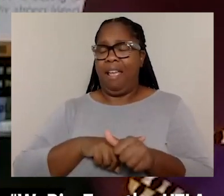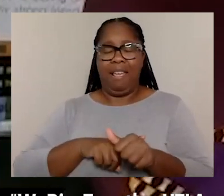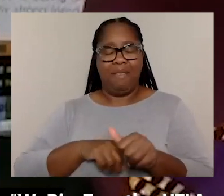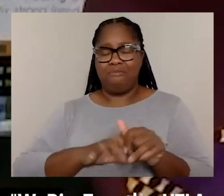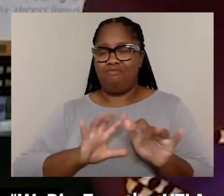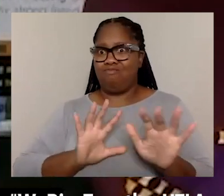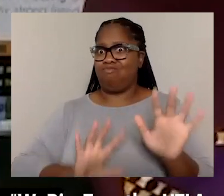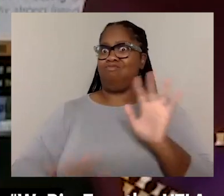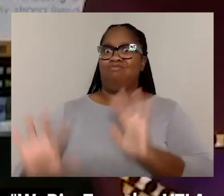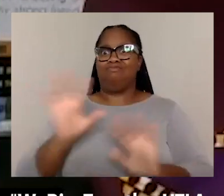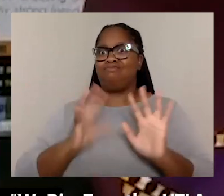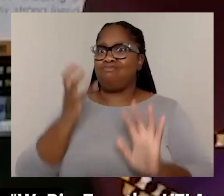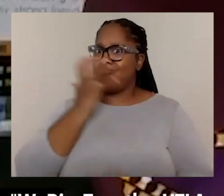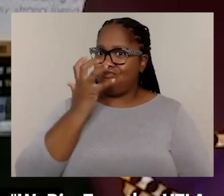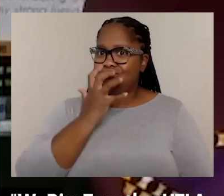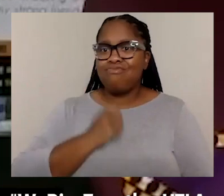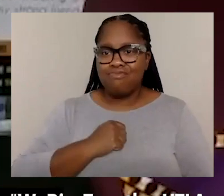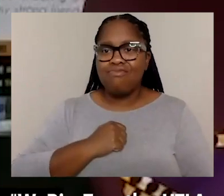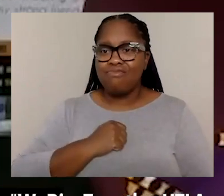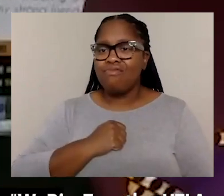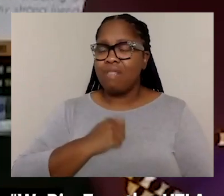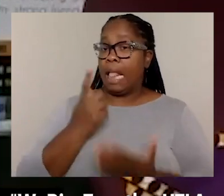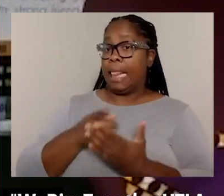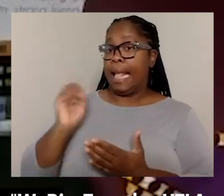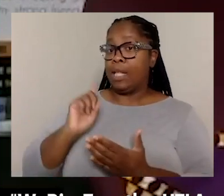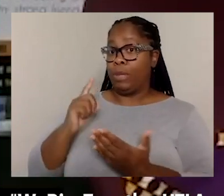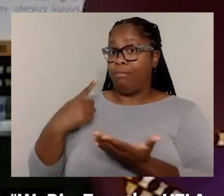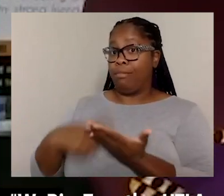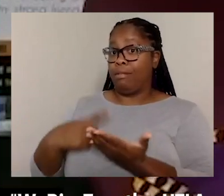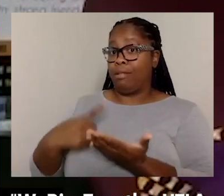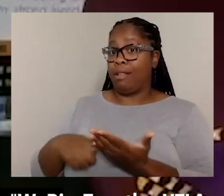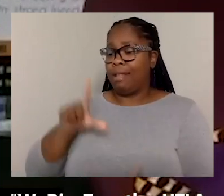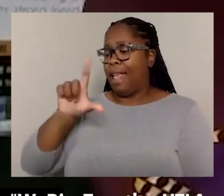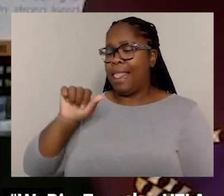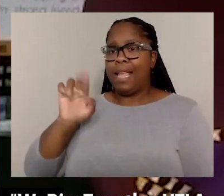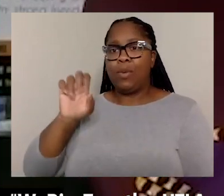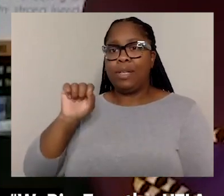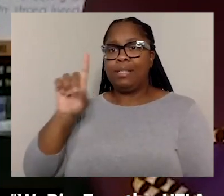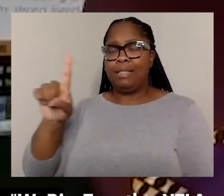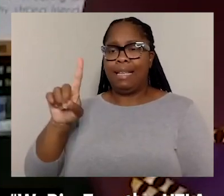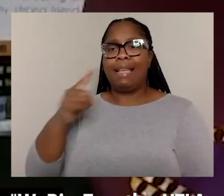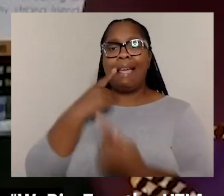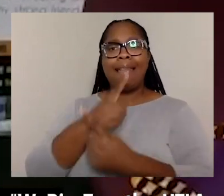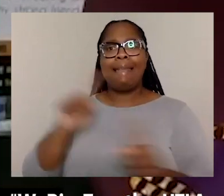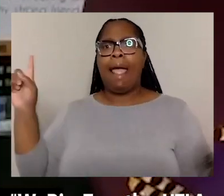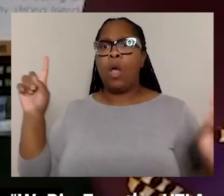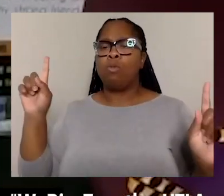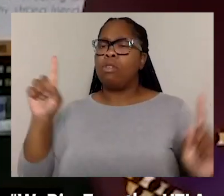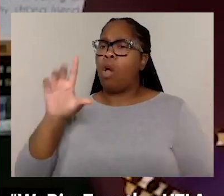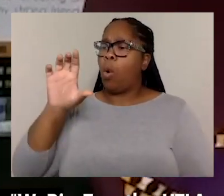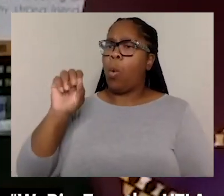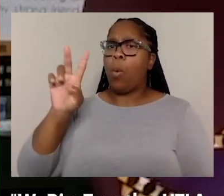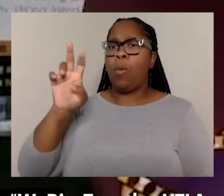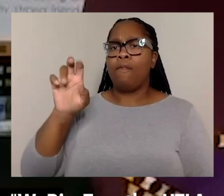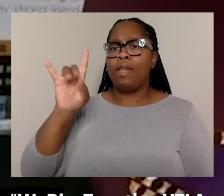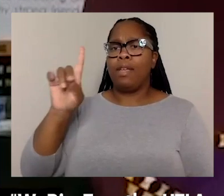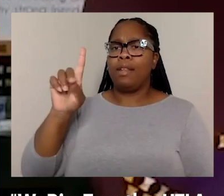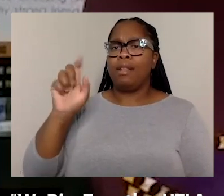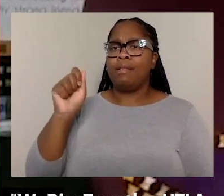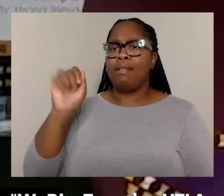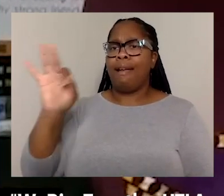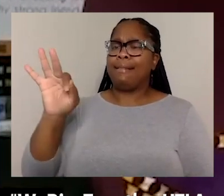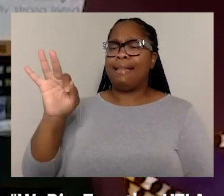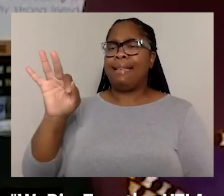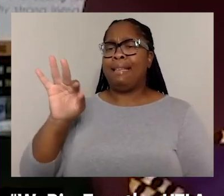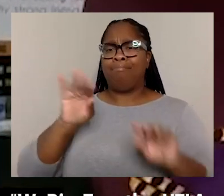week, LAUSD announced a broad new COVID-19 testing and contact tracing program